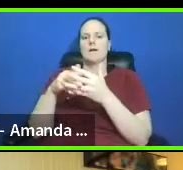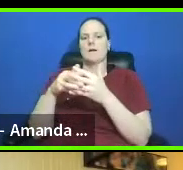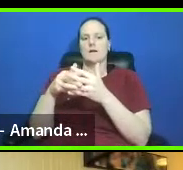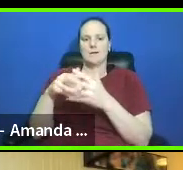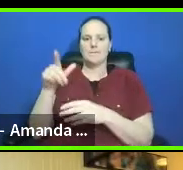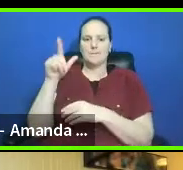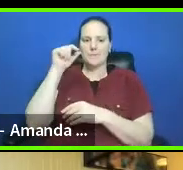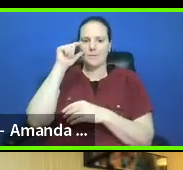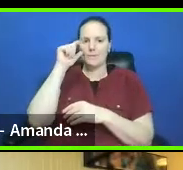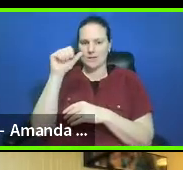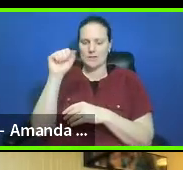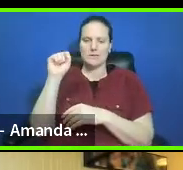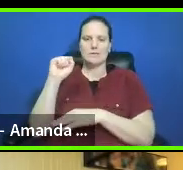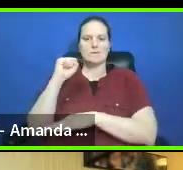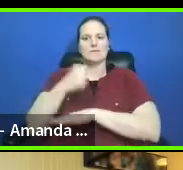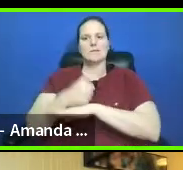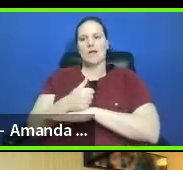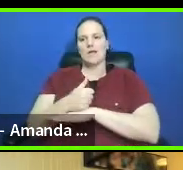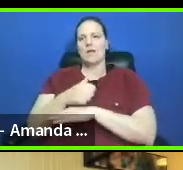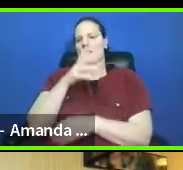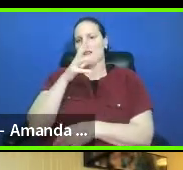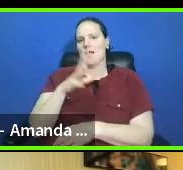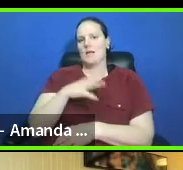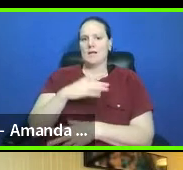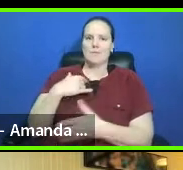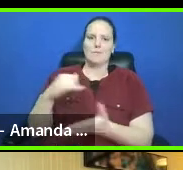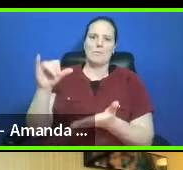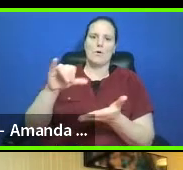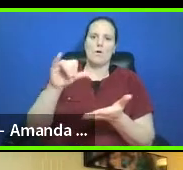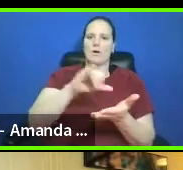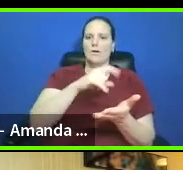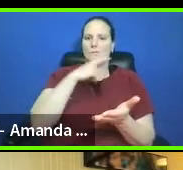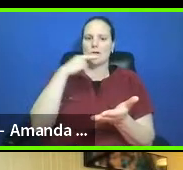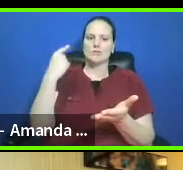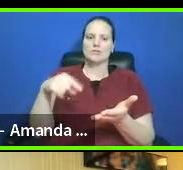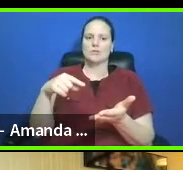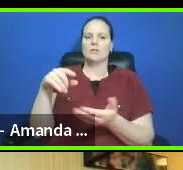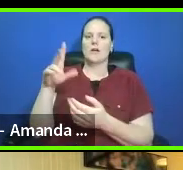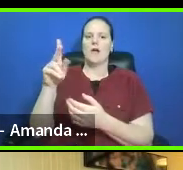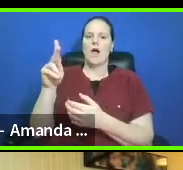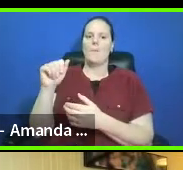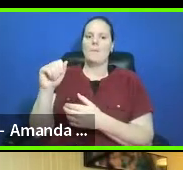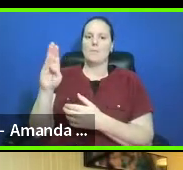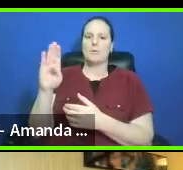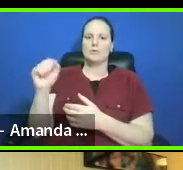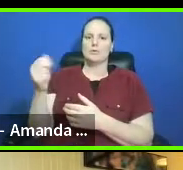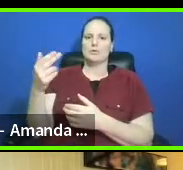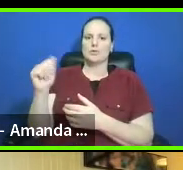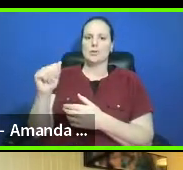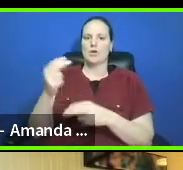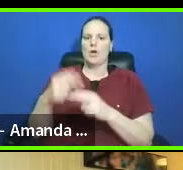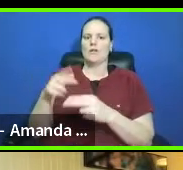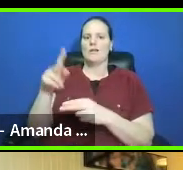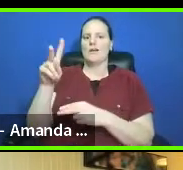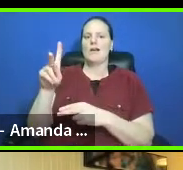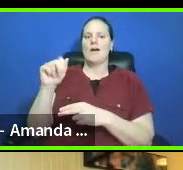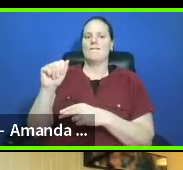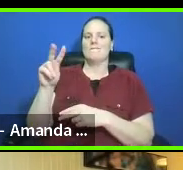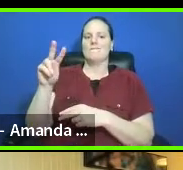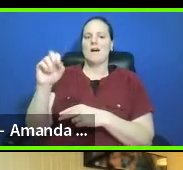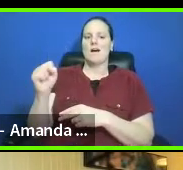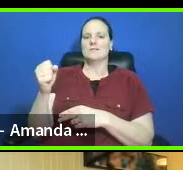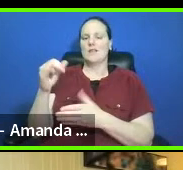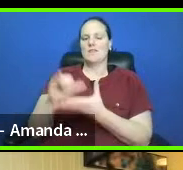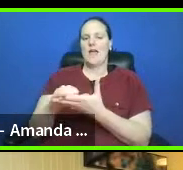lemonade stand lady. I was pouring Russian kombucha equivalent that's called kvass. It's a